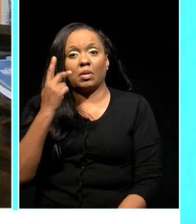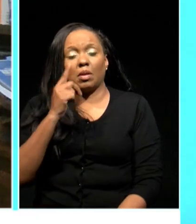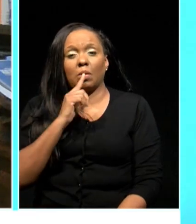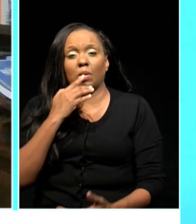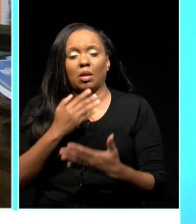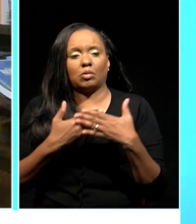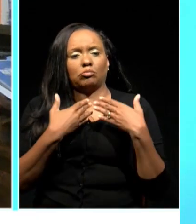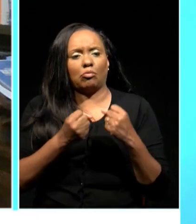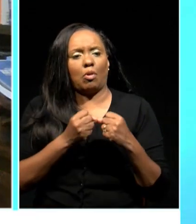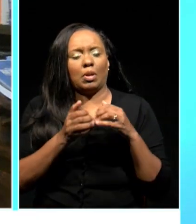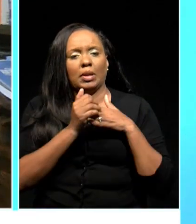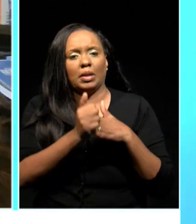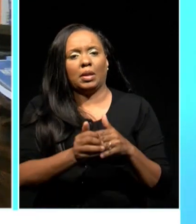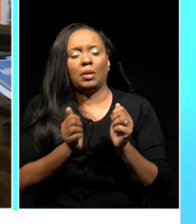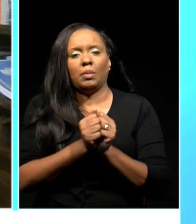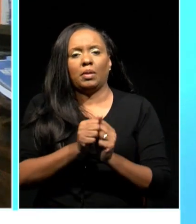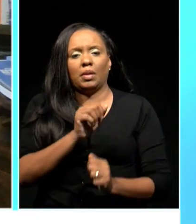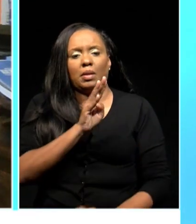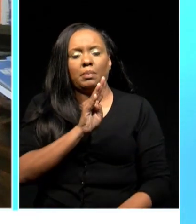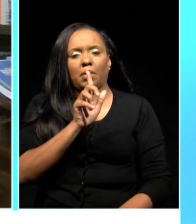these rumors, circulating,